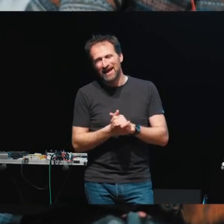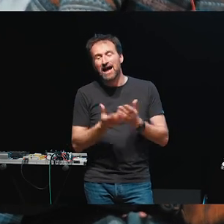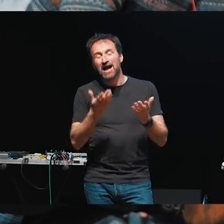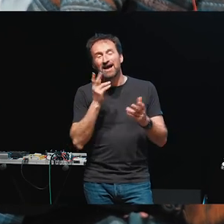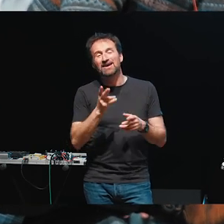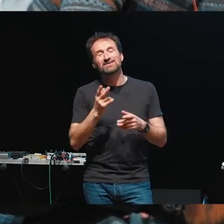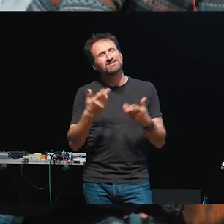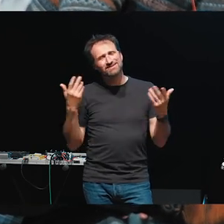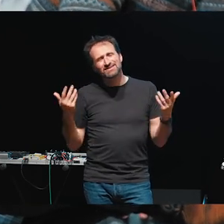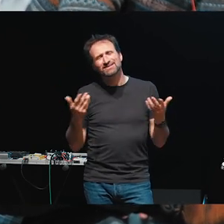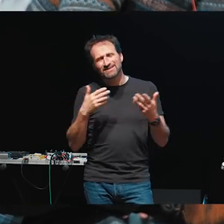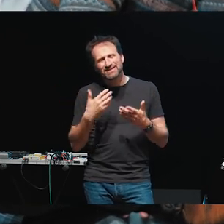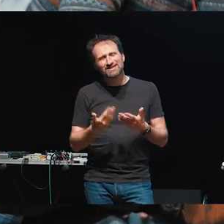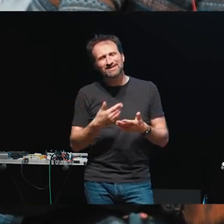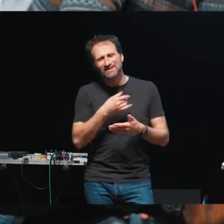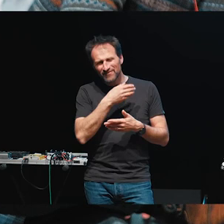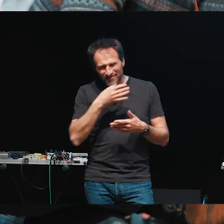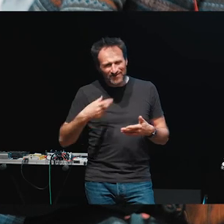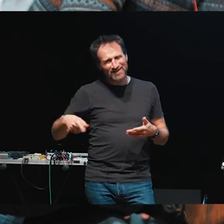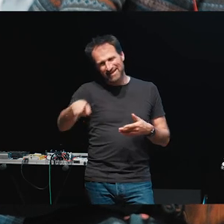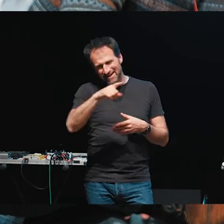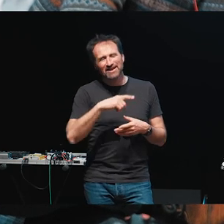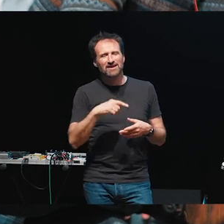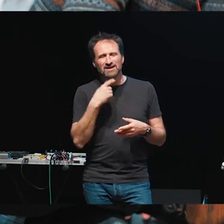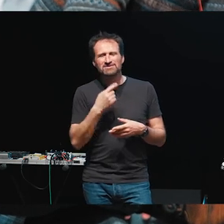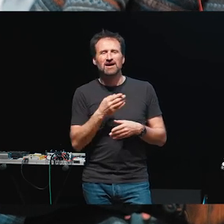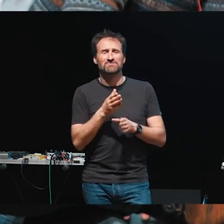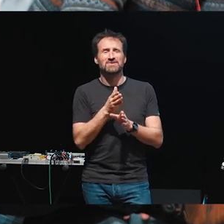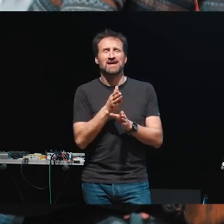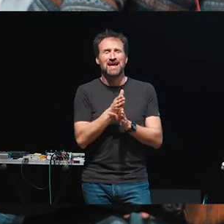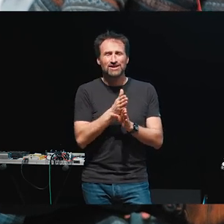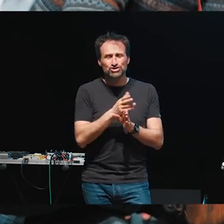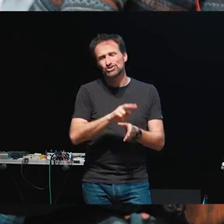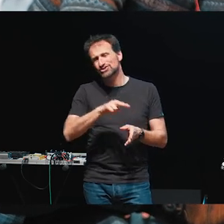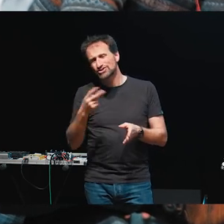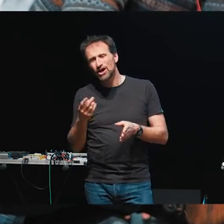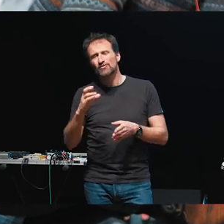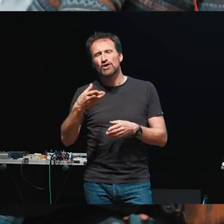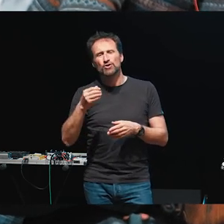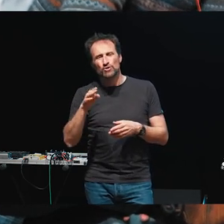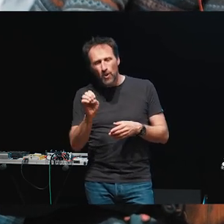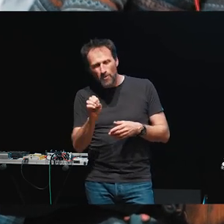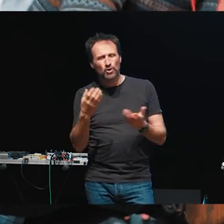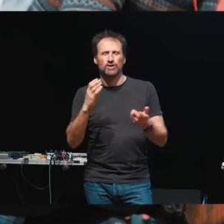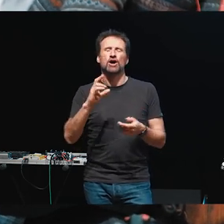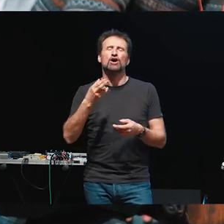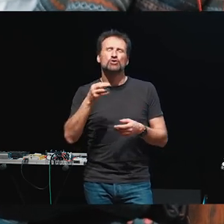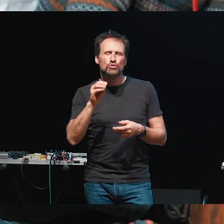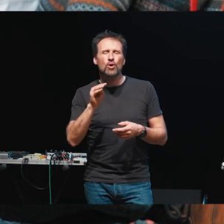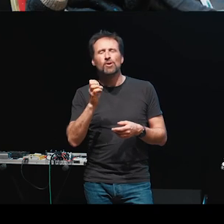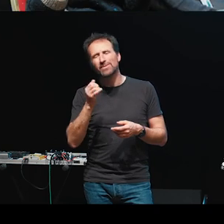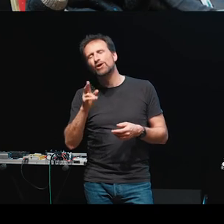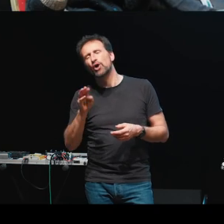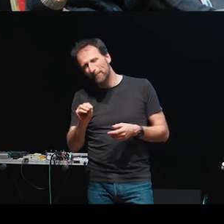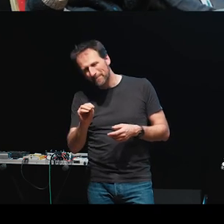there is a lot of fear about Edge coming to Chrome, Chromium, adopting a Chromium, and